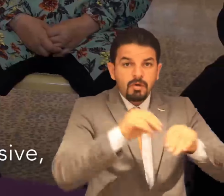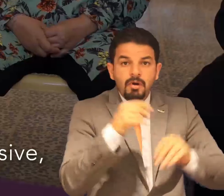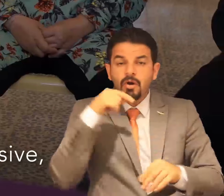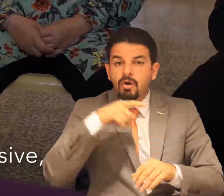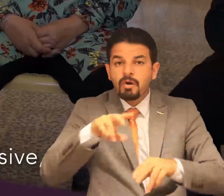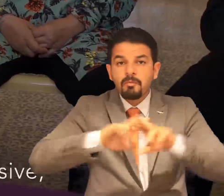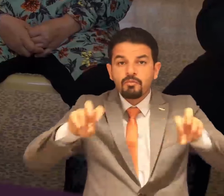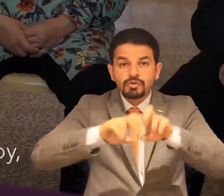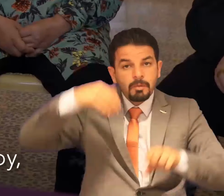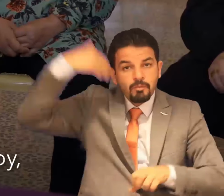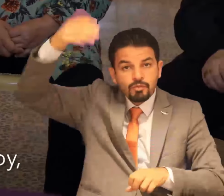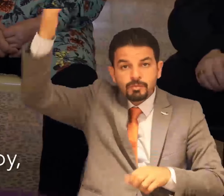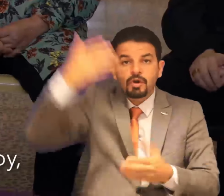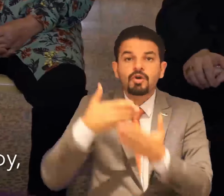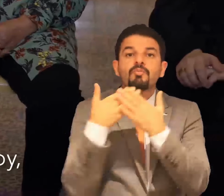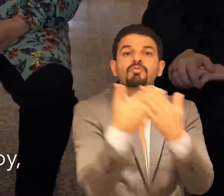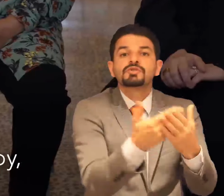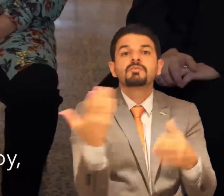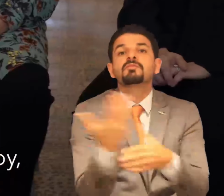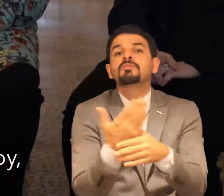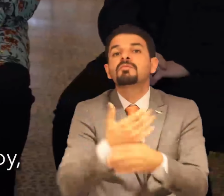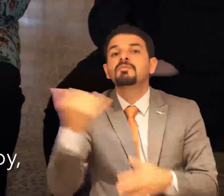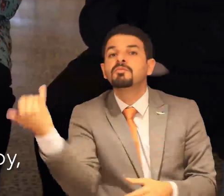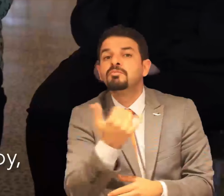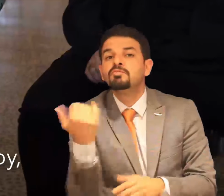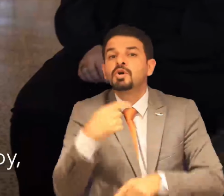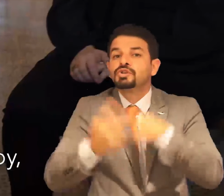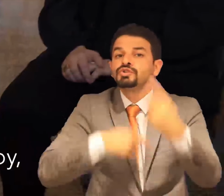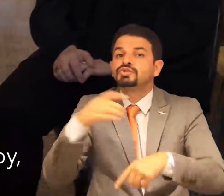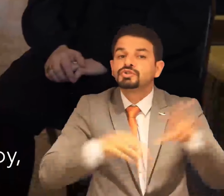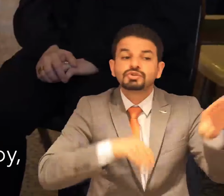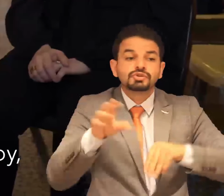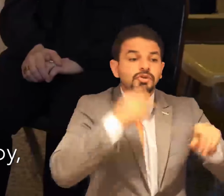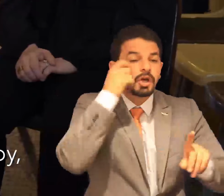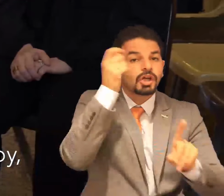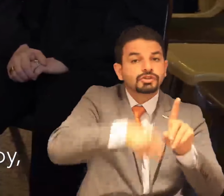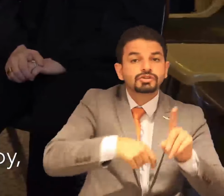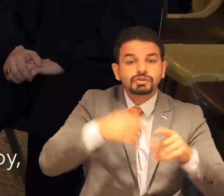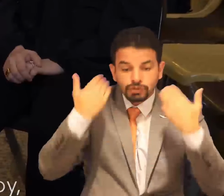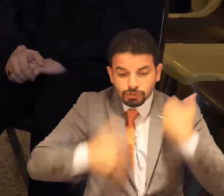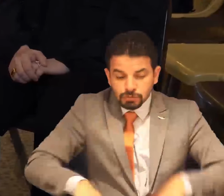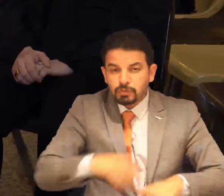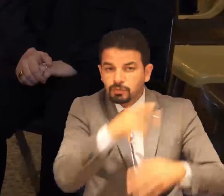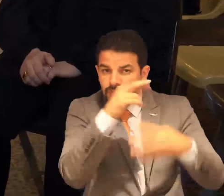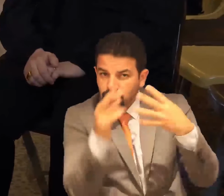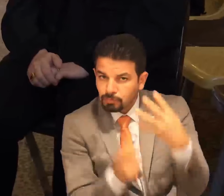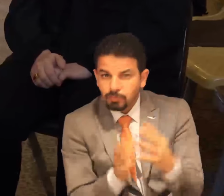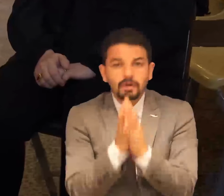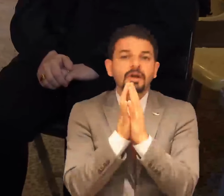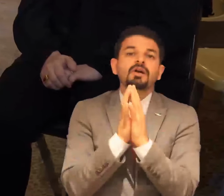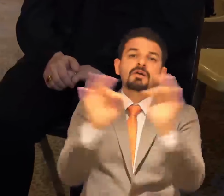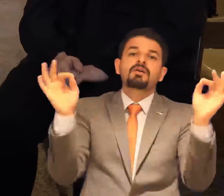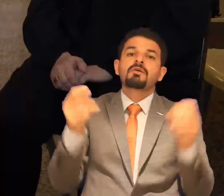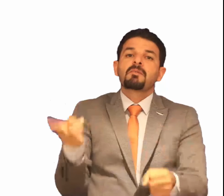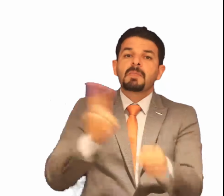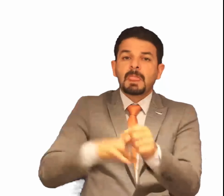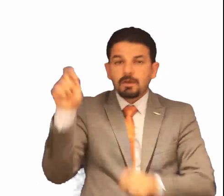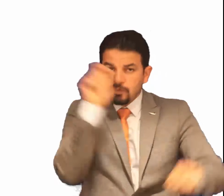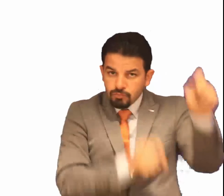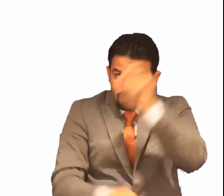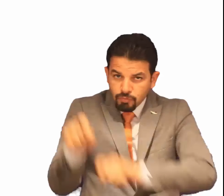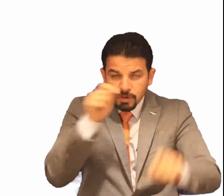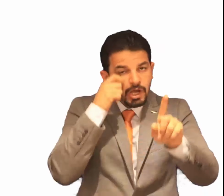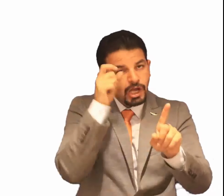to conduct inclusive participatory studies about and designed by persons with disabilities